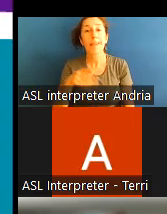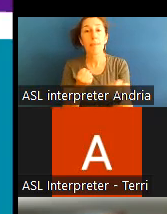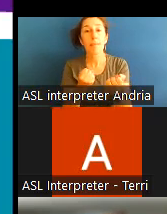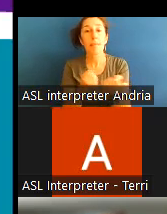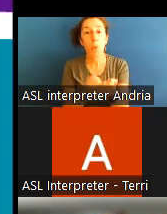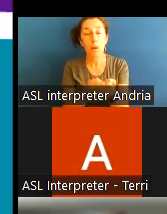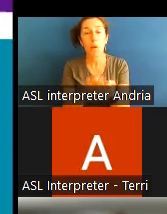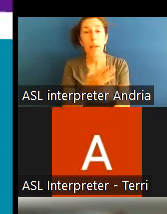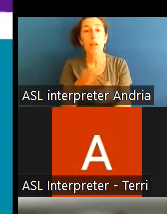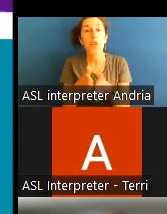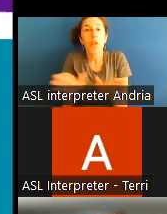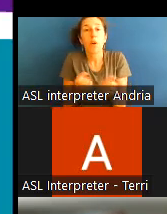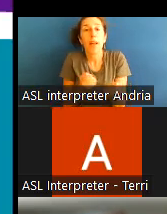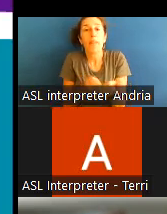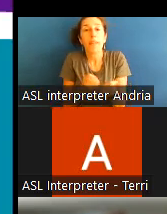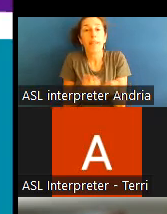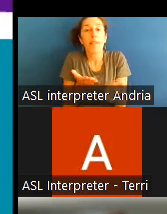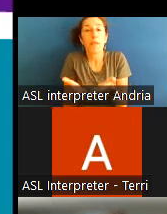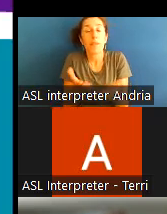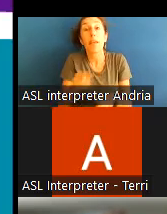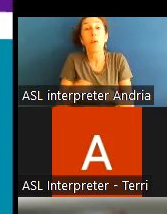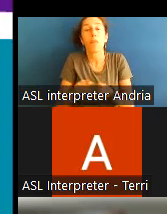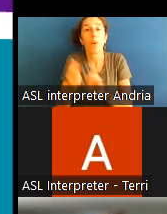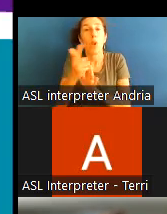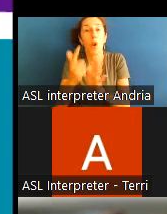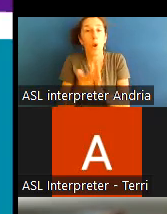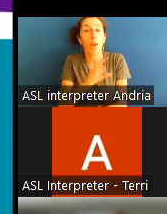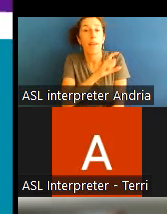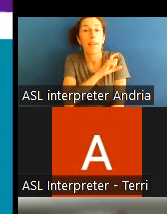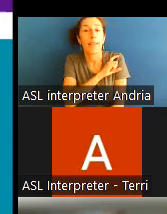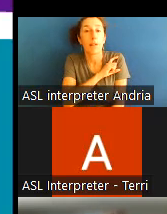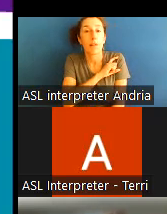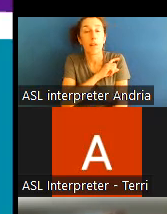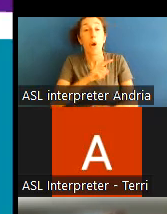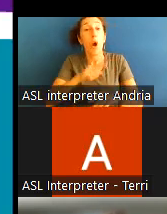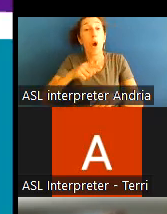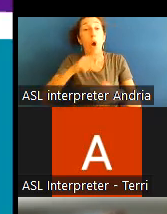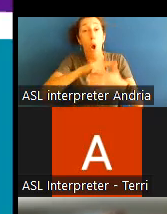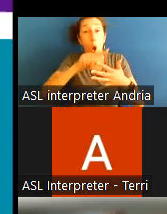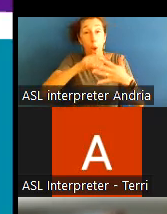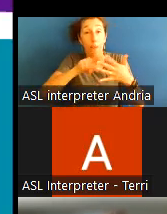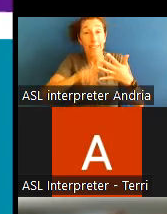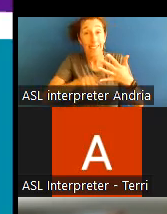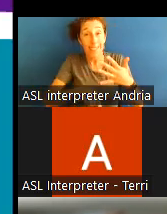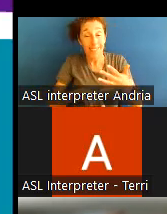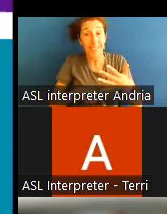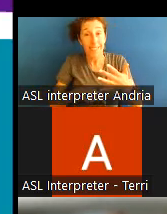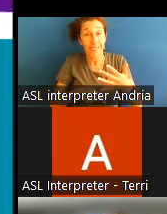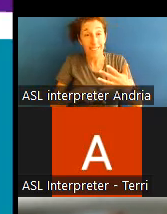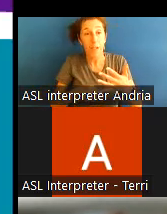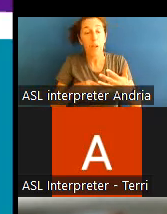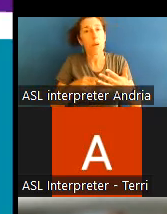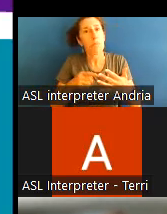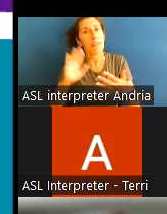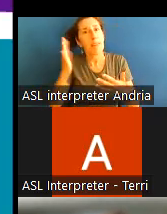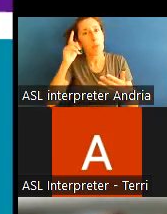wide group of service providers, right? And this is what they're saying. So It may not be necessarily the group